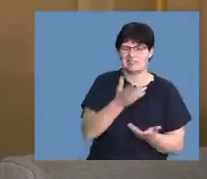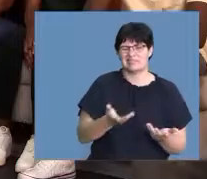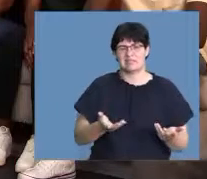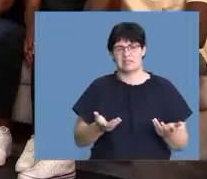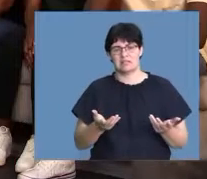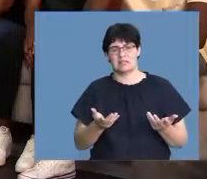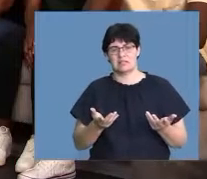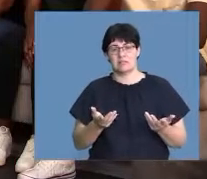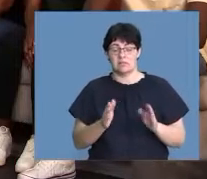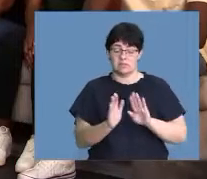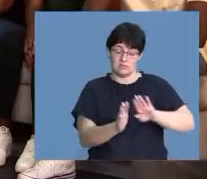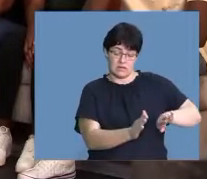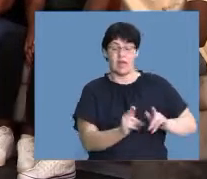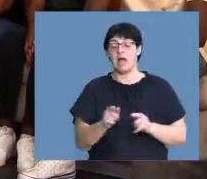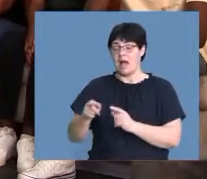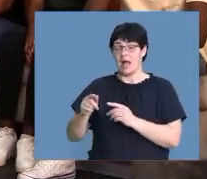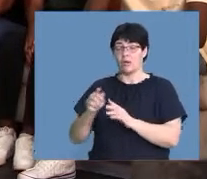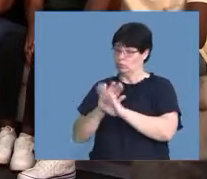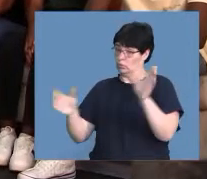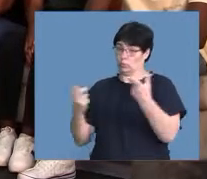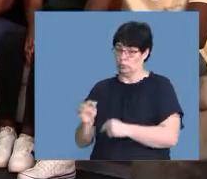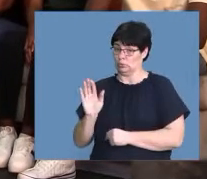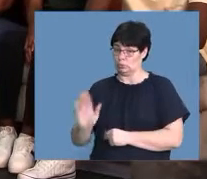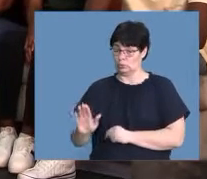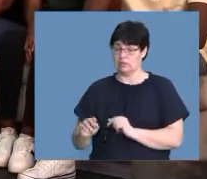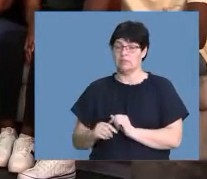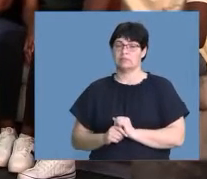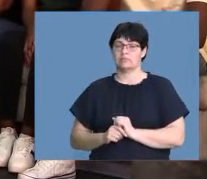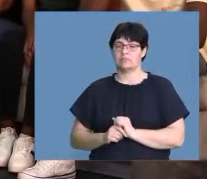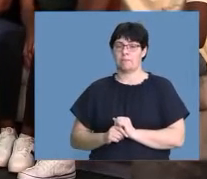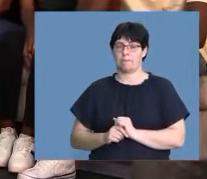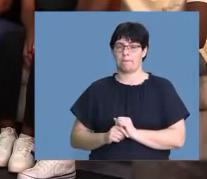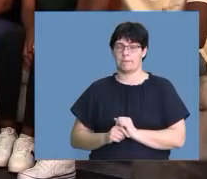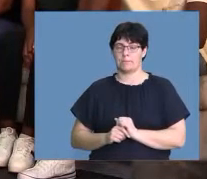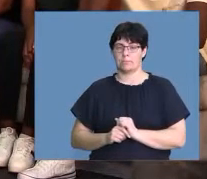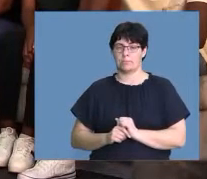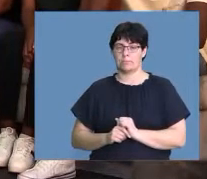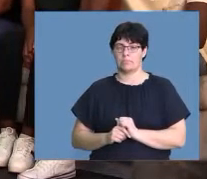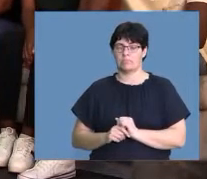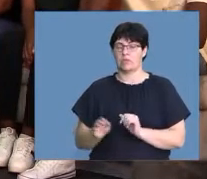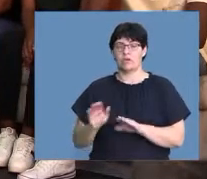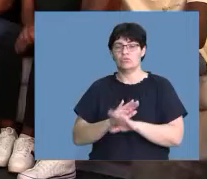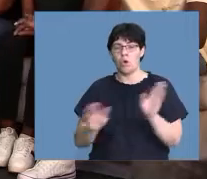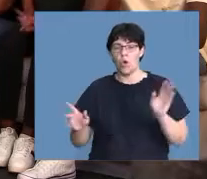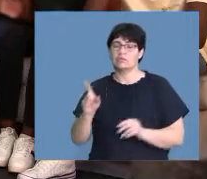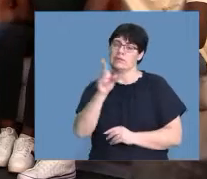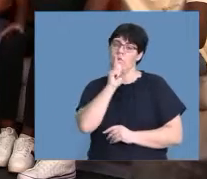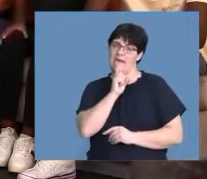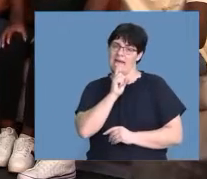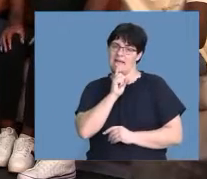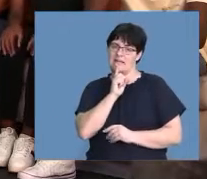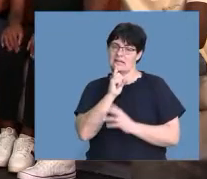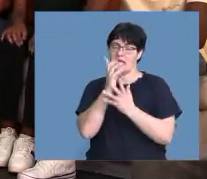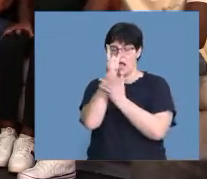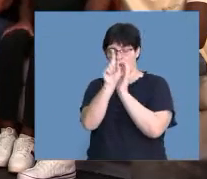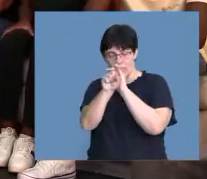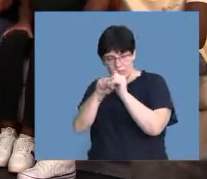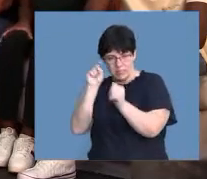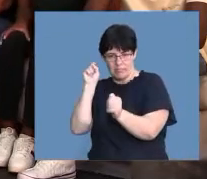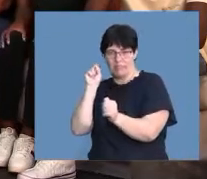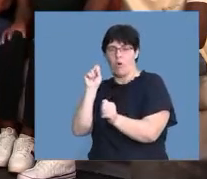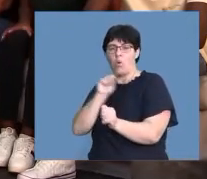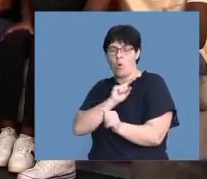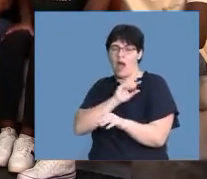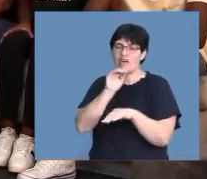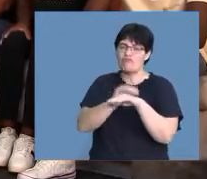of the don'ts we mustn't do. Some of the don'ts are, Don't keep quiet and disappear because your friends and